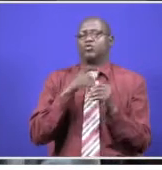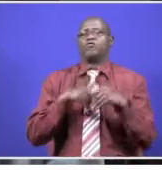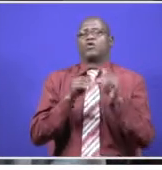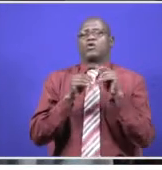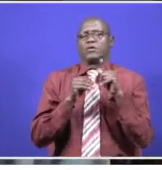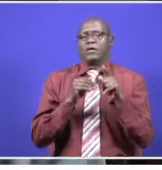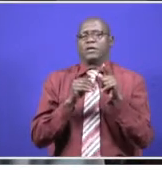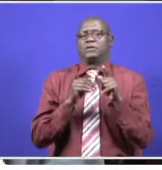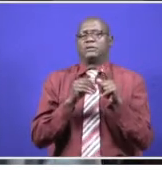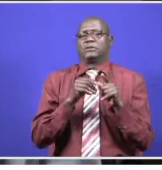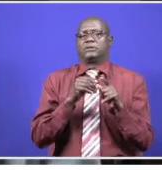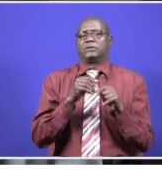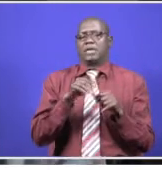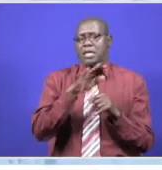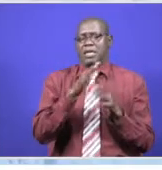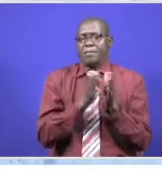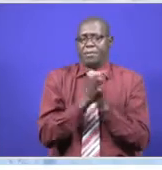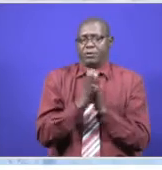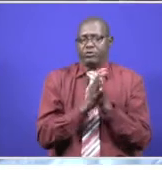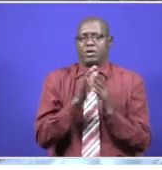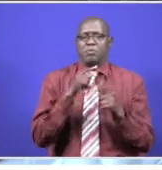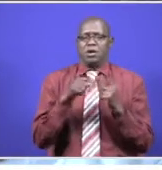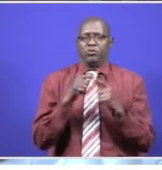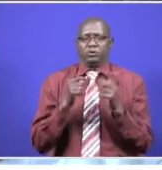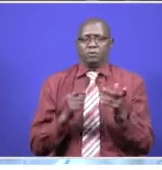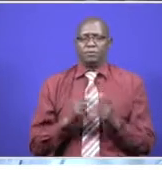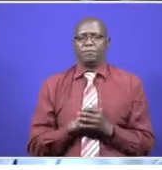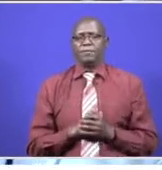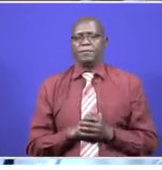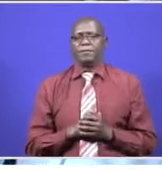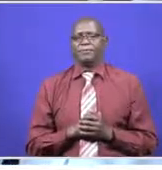I am passionate about and I love to do. Kawira Linda, Hope TV News Watch, Nairobi.